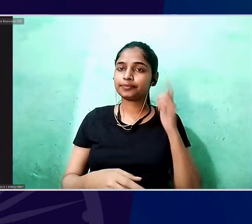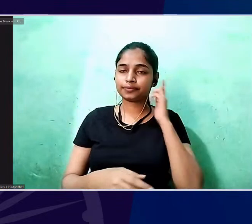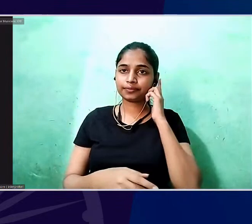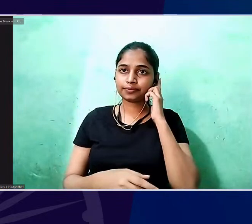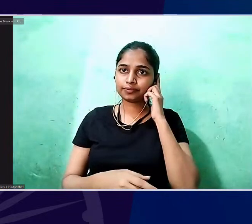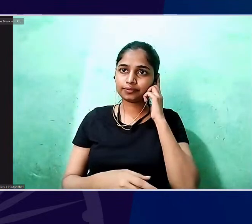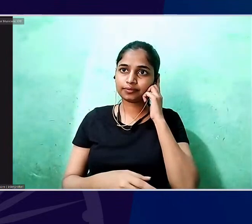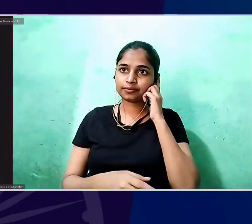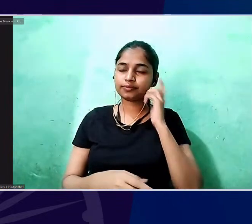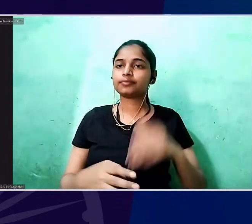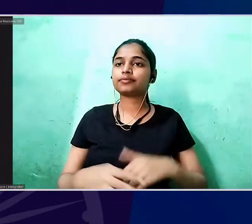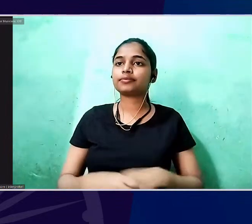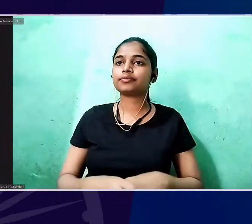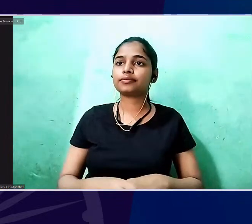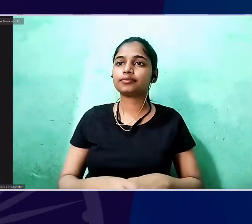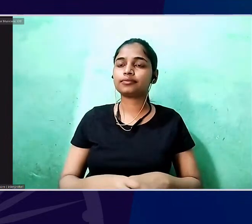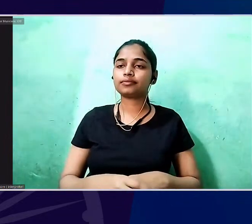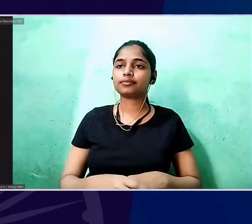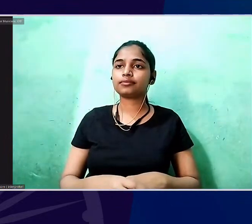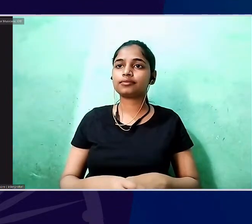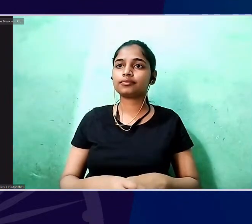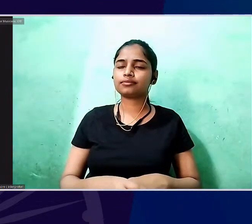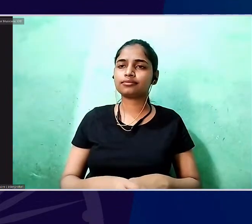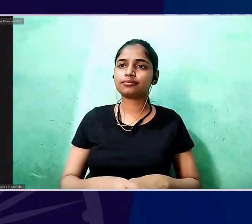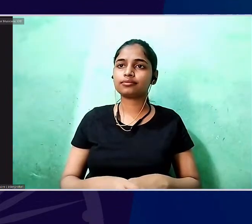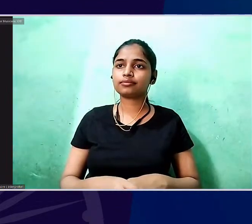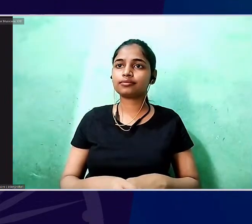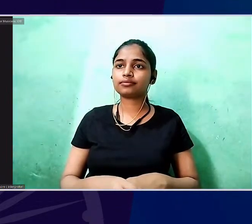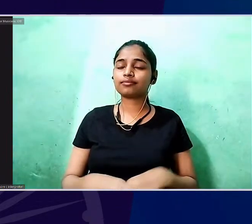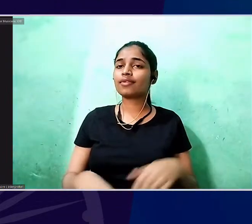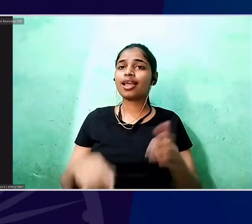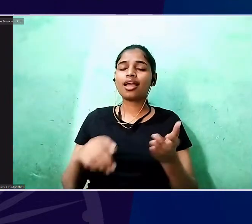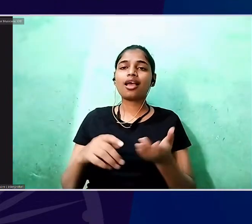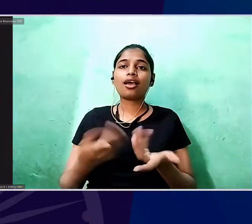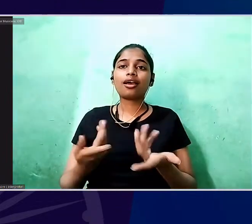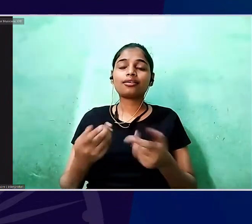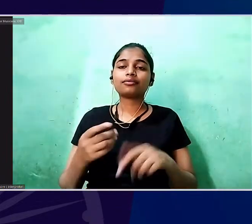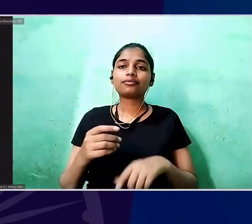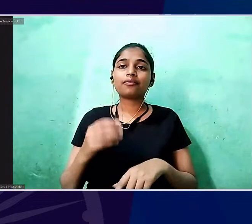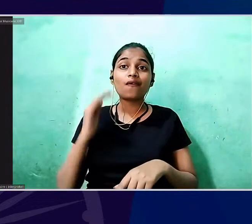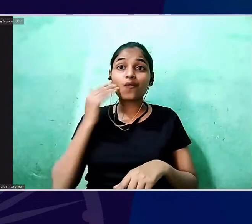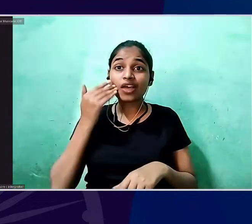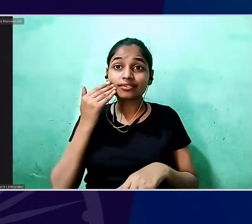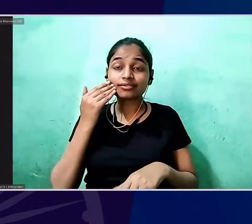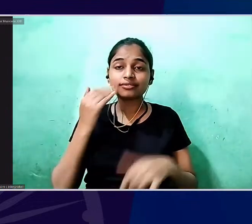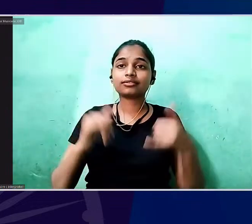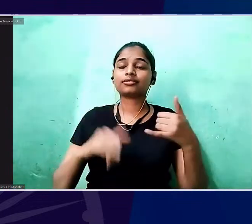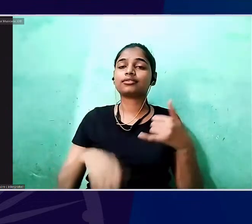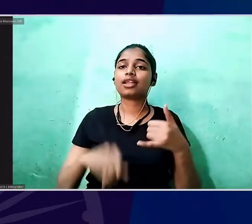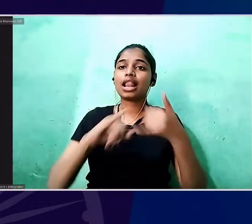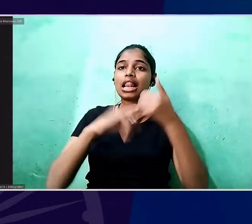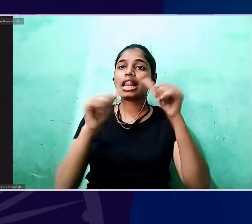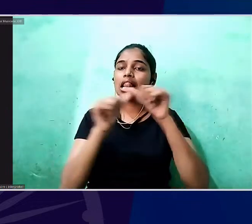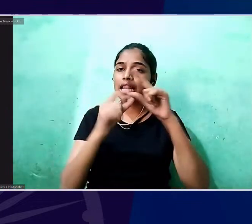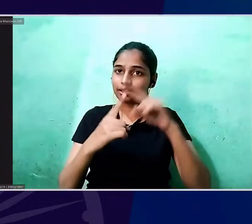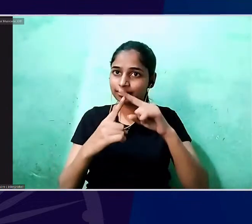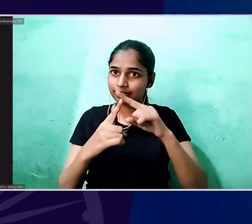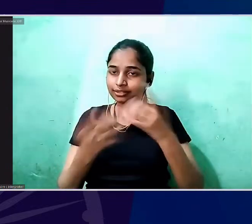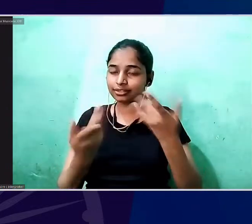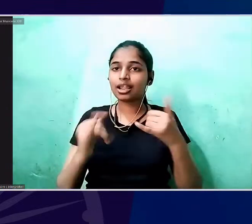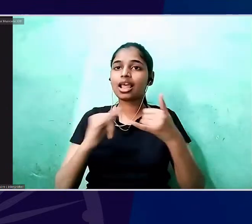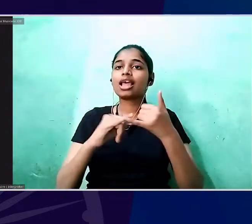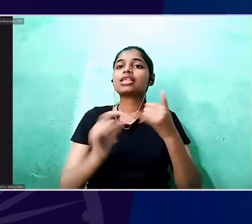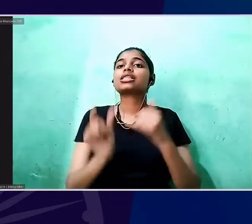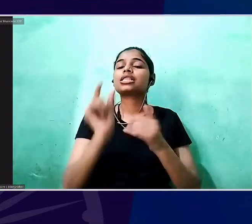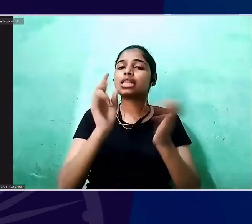days included gazetted holidays, Saturdays, Sundays from 9:30 AM to 6 PM. And you may also place order for the books online